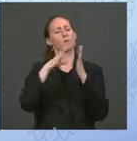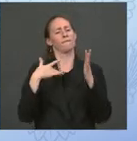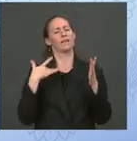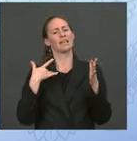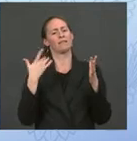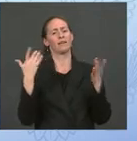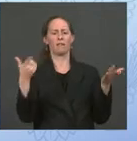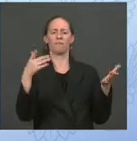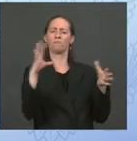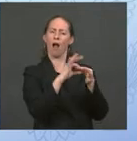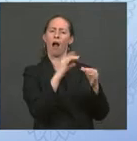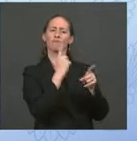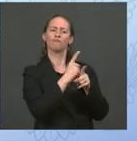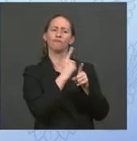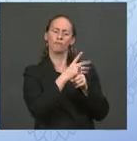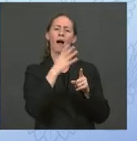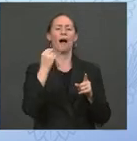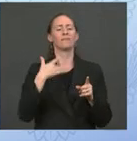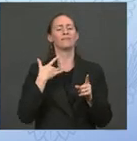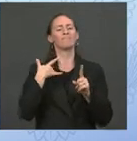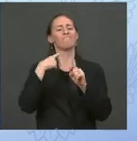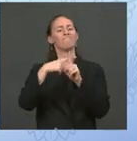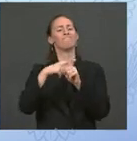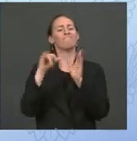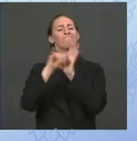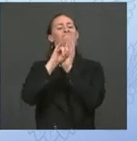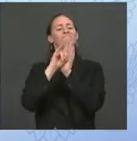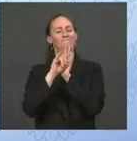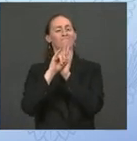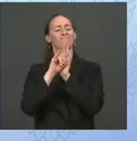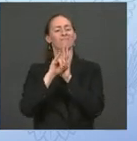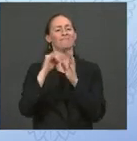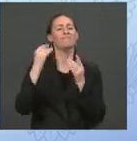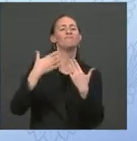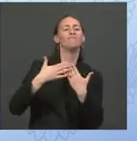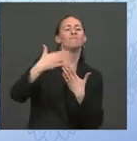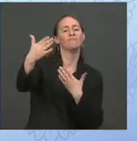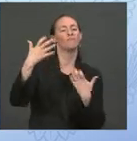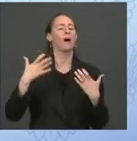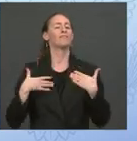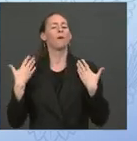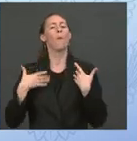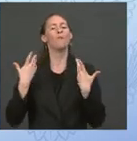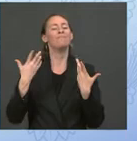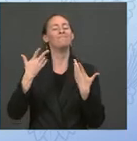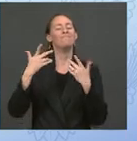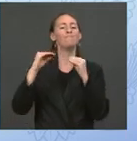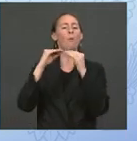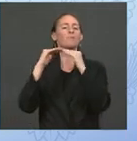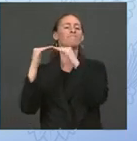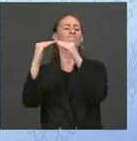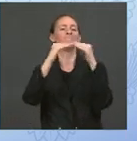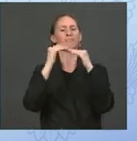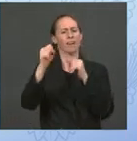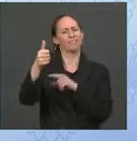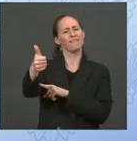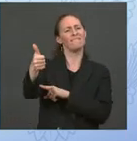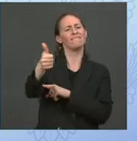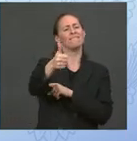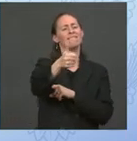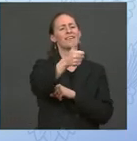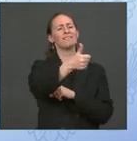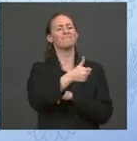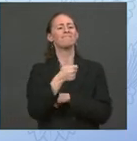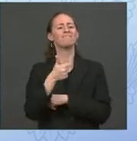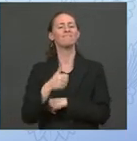their strengths and has the ability to live a life full of joy and full of justice and action. I embrace you all, and I thank you from the